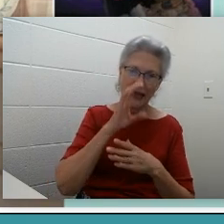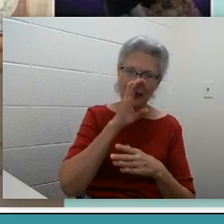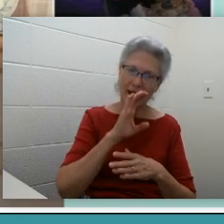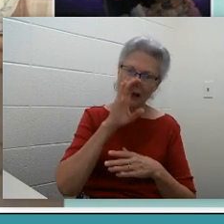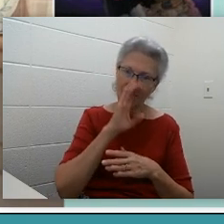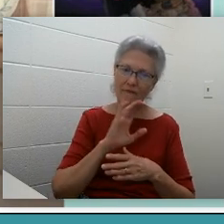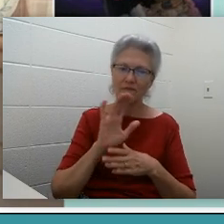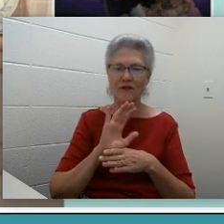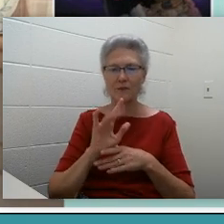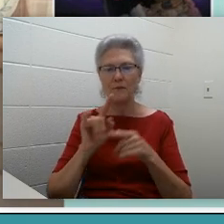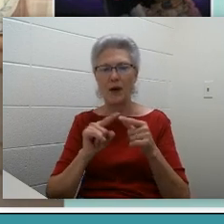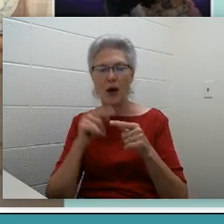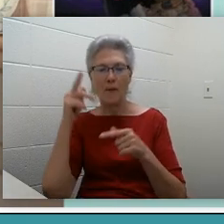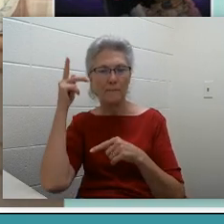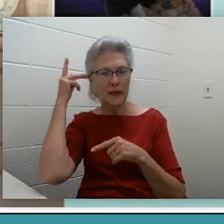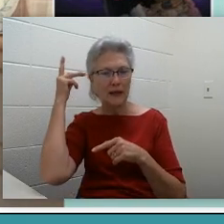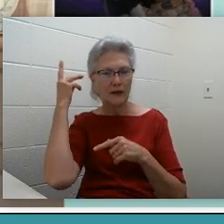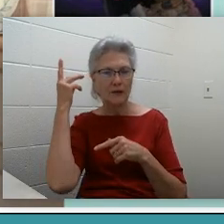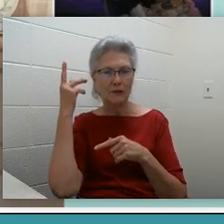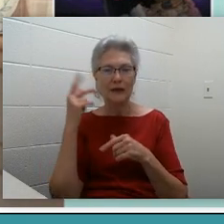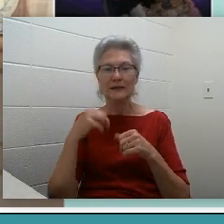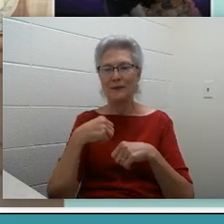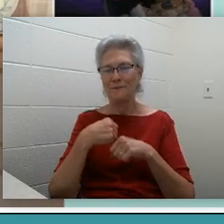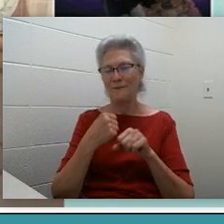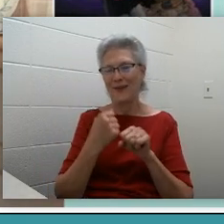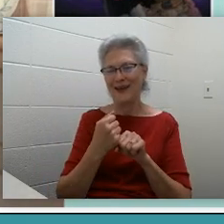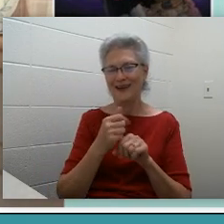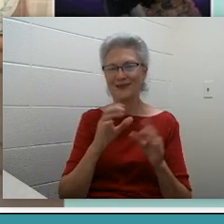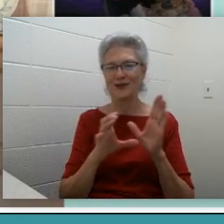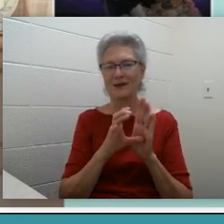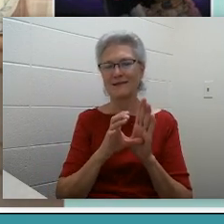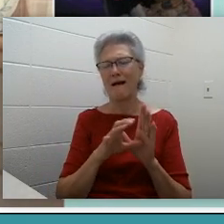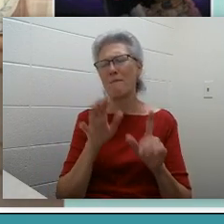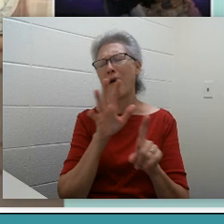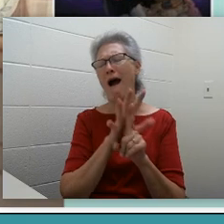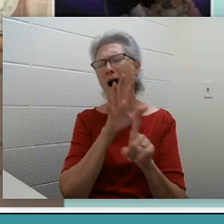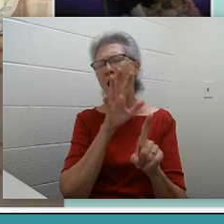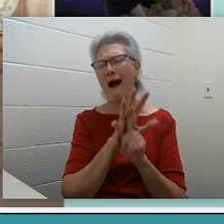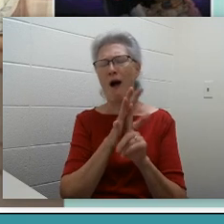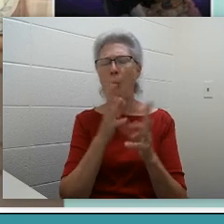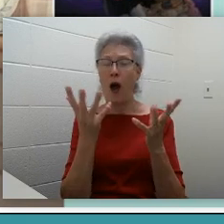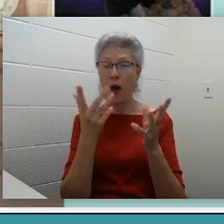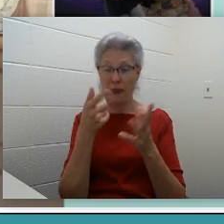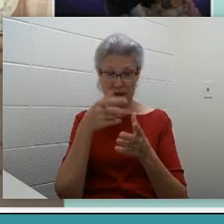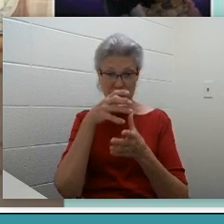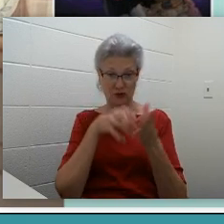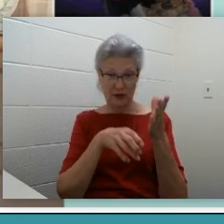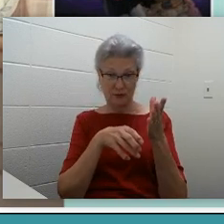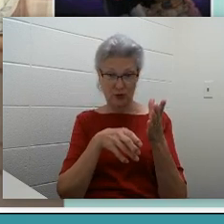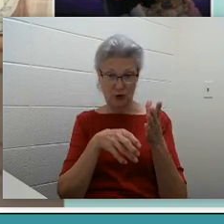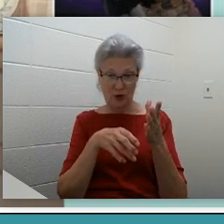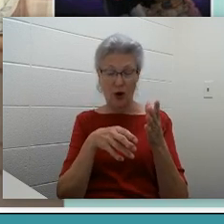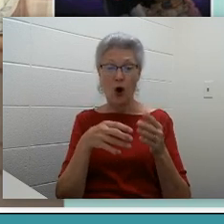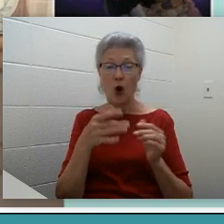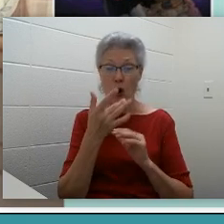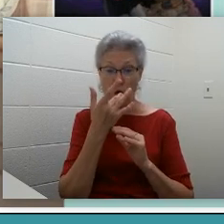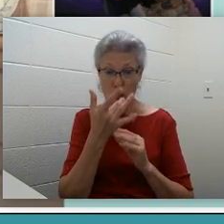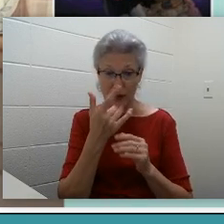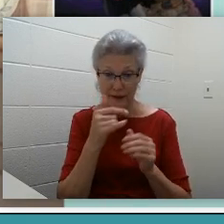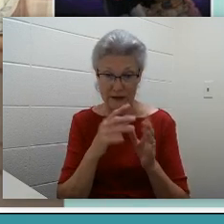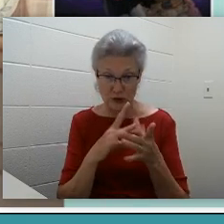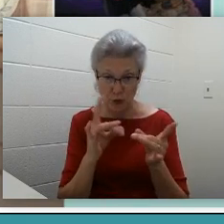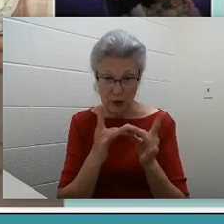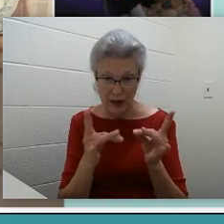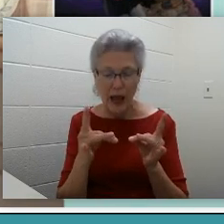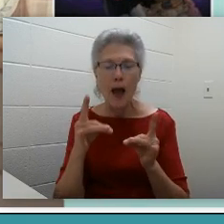about Peter, which made his character even more popular. In this chapter, early in the novel, Peter and the